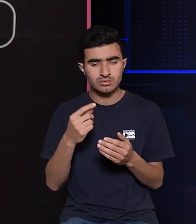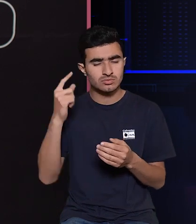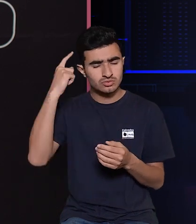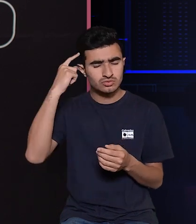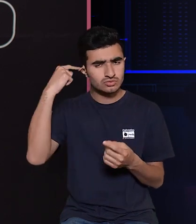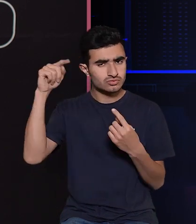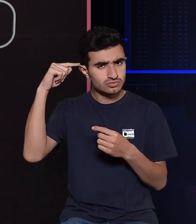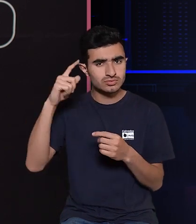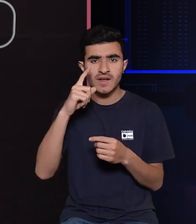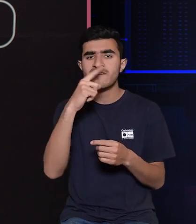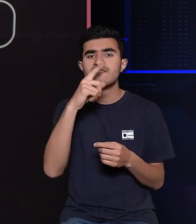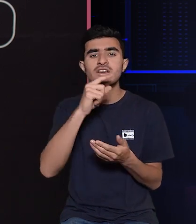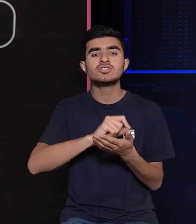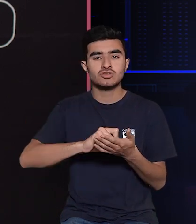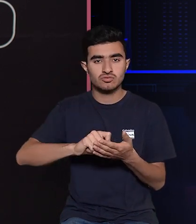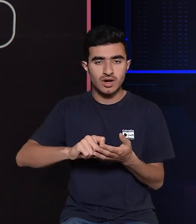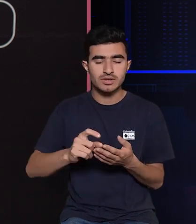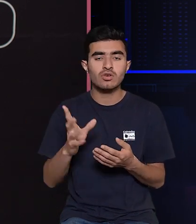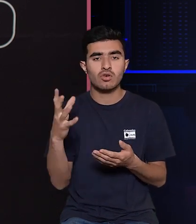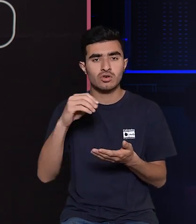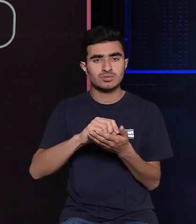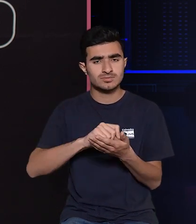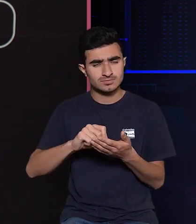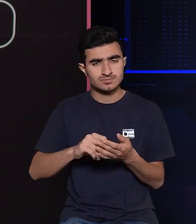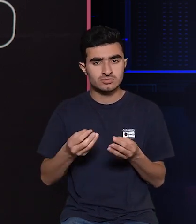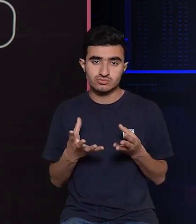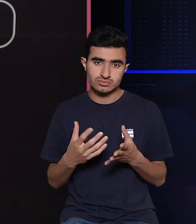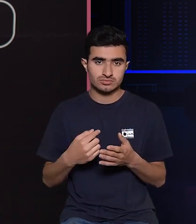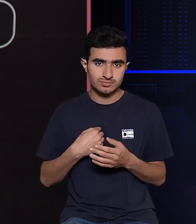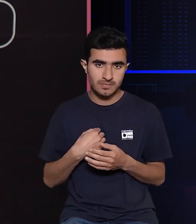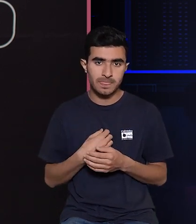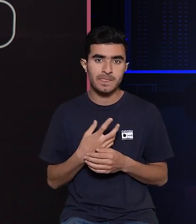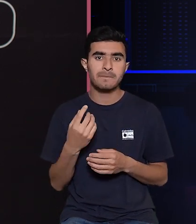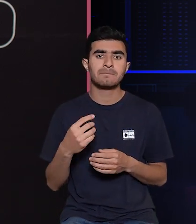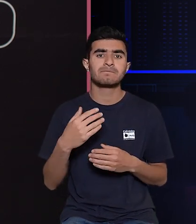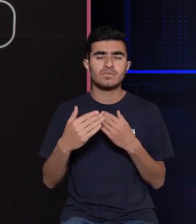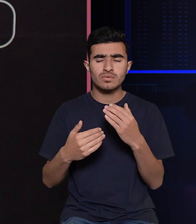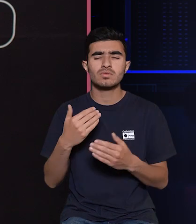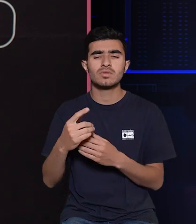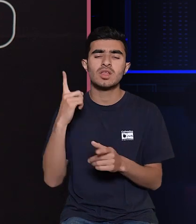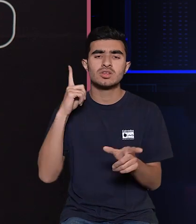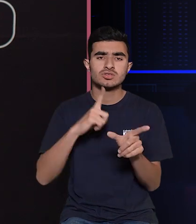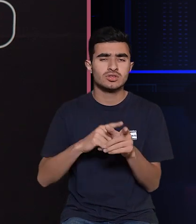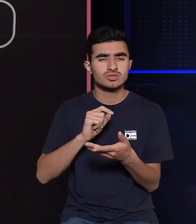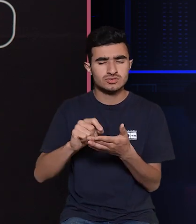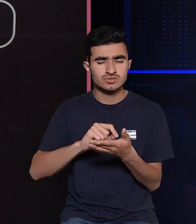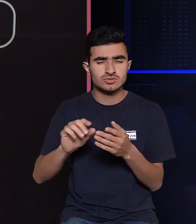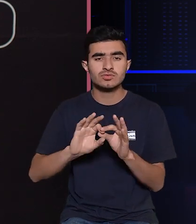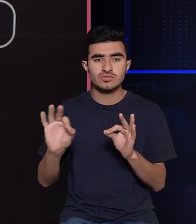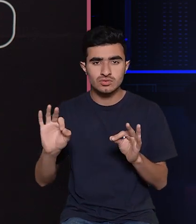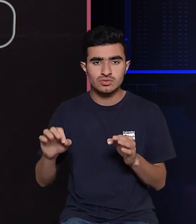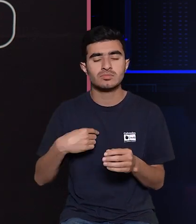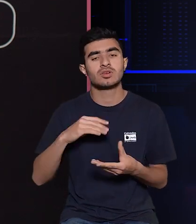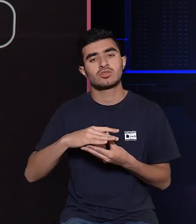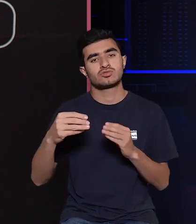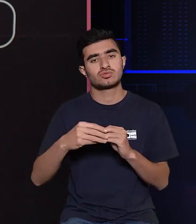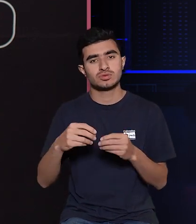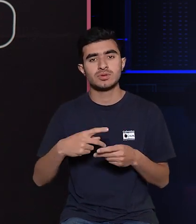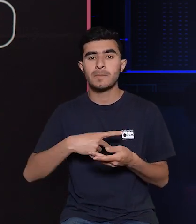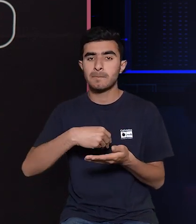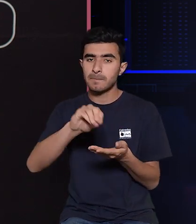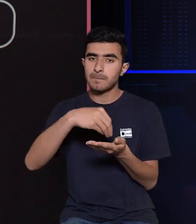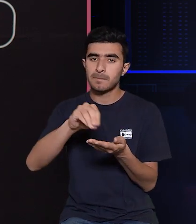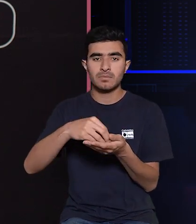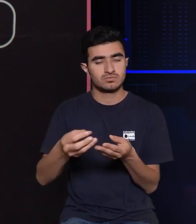a year or so, I slowly began selling stories, and then the stories started being read by people. There